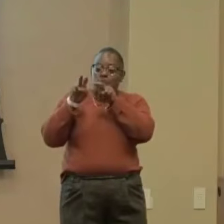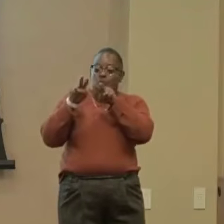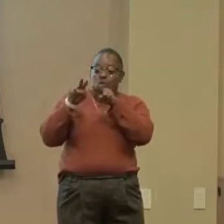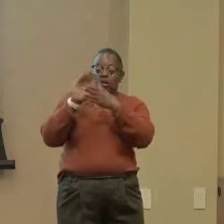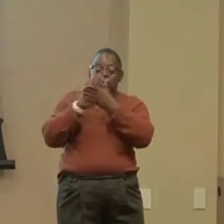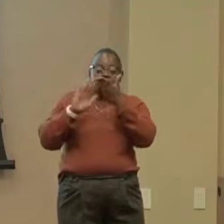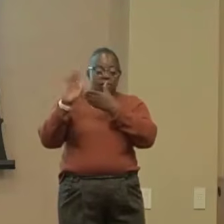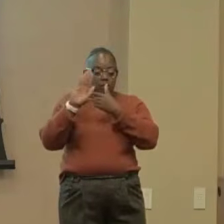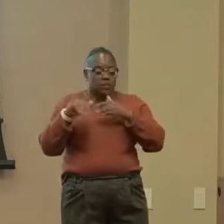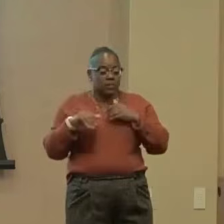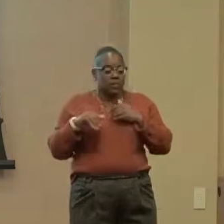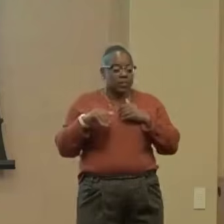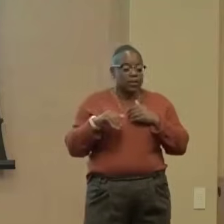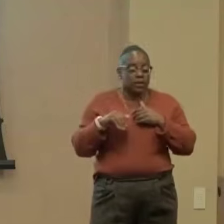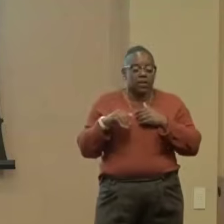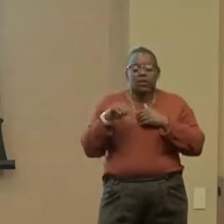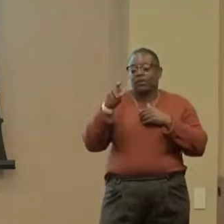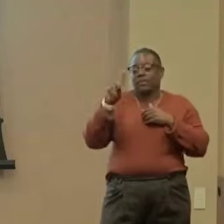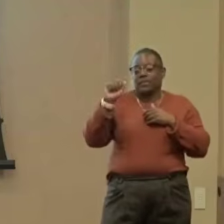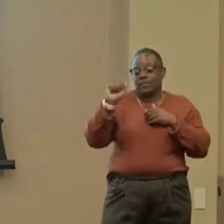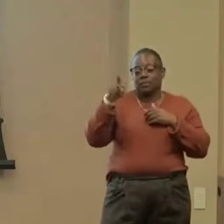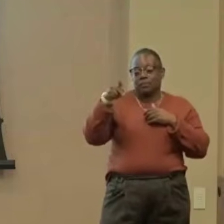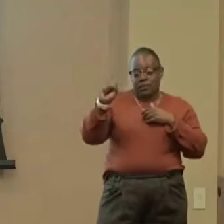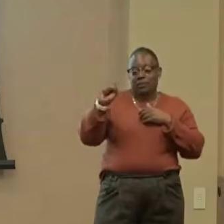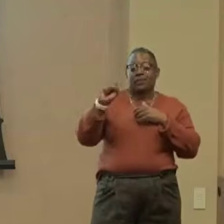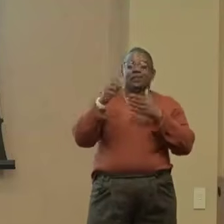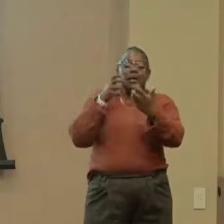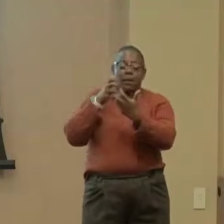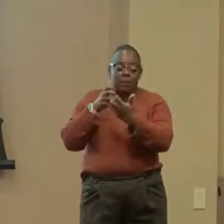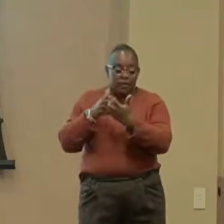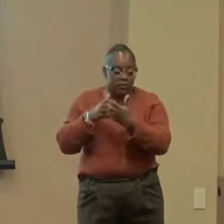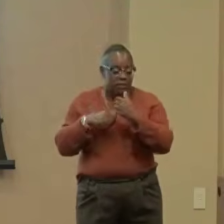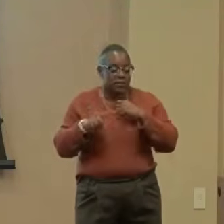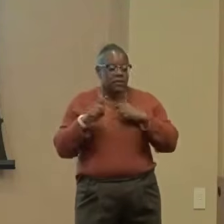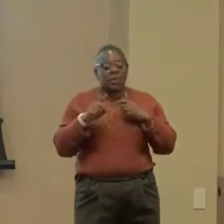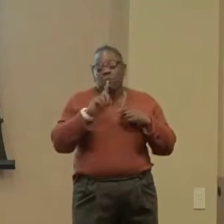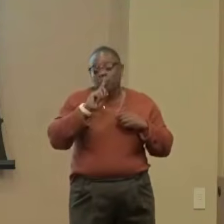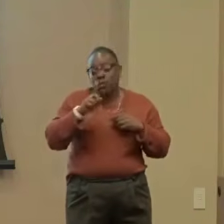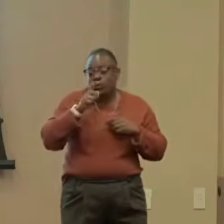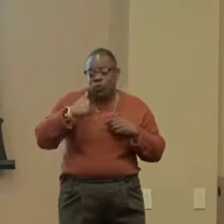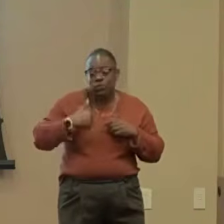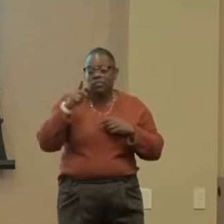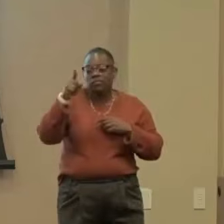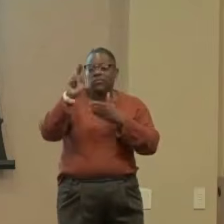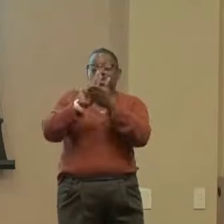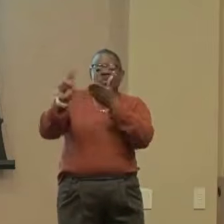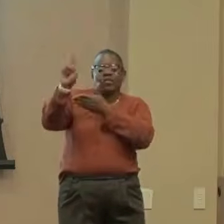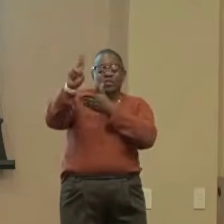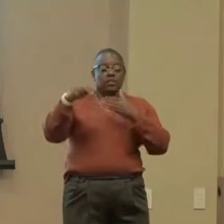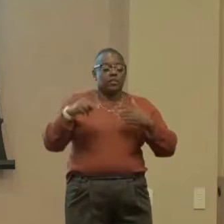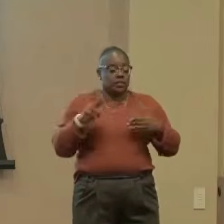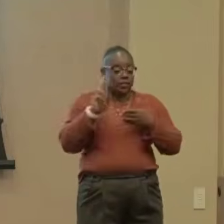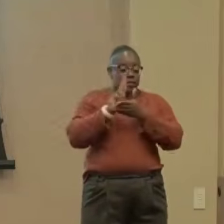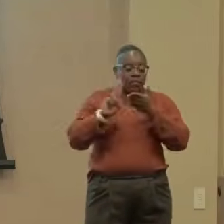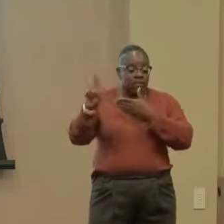the disabilities and accommodations, but that's fault of the university too, because the university didn't say